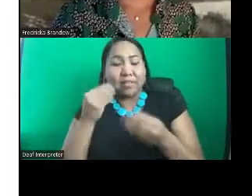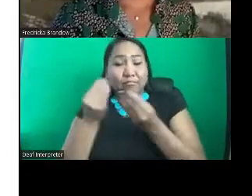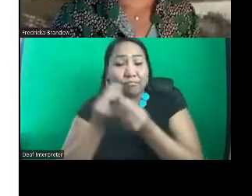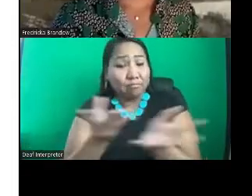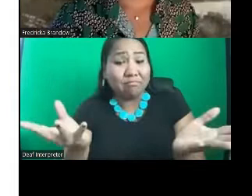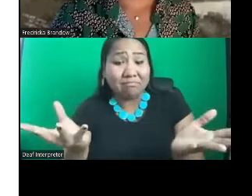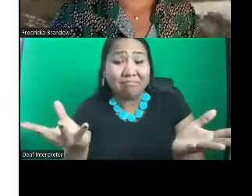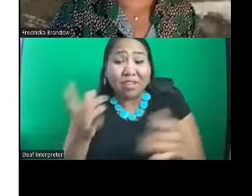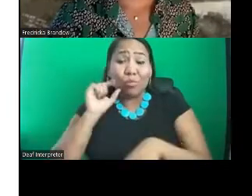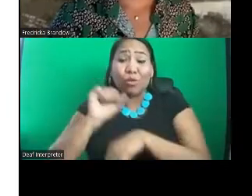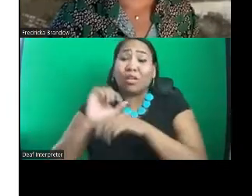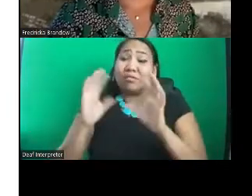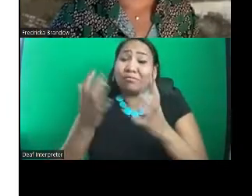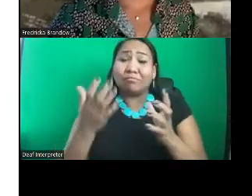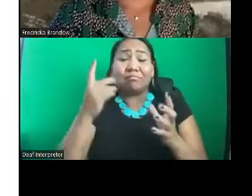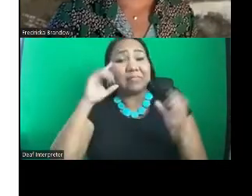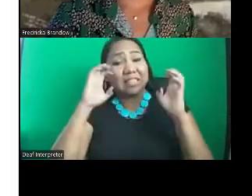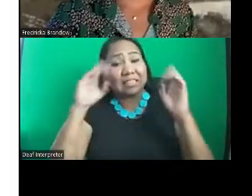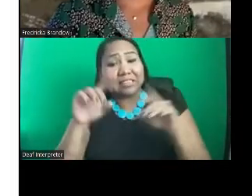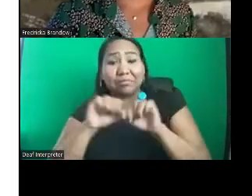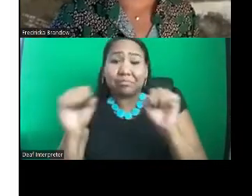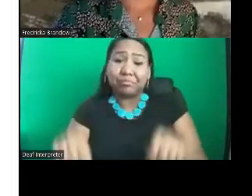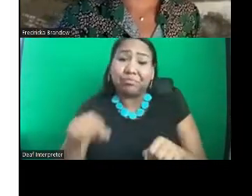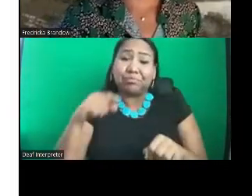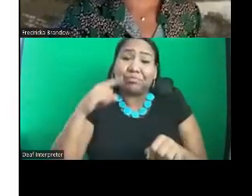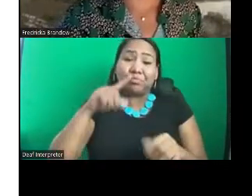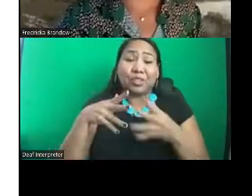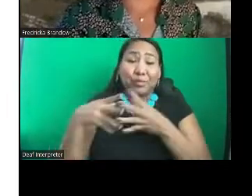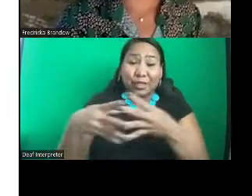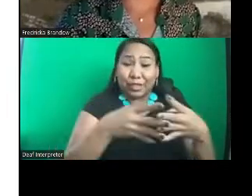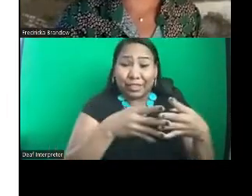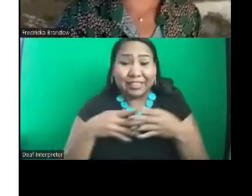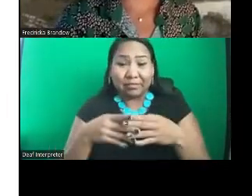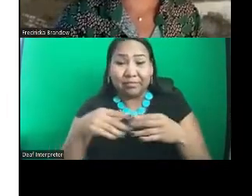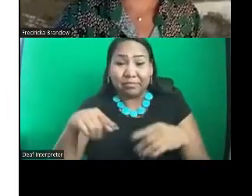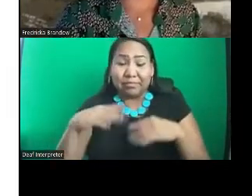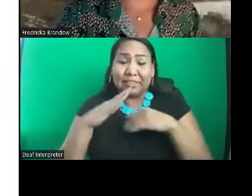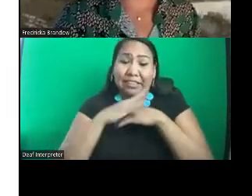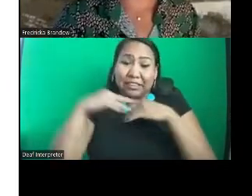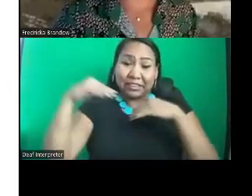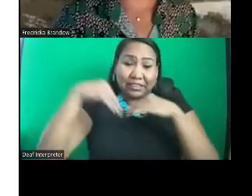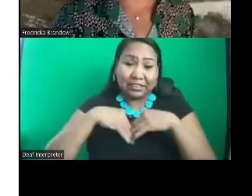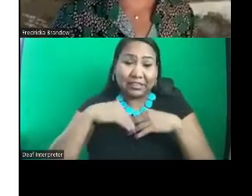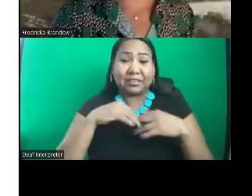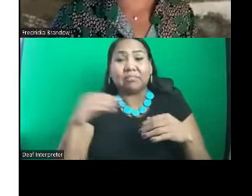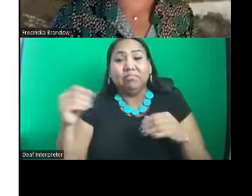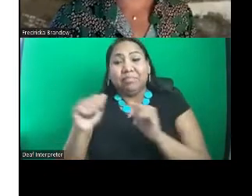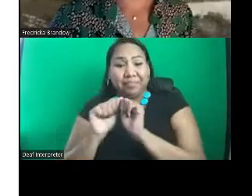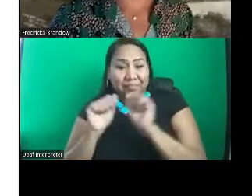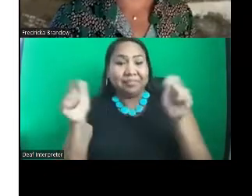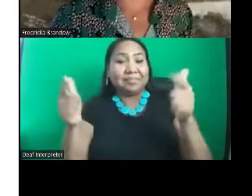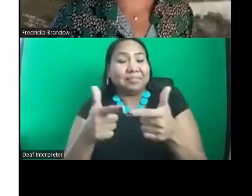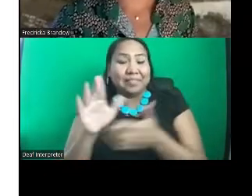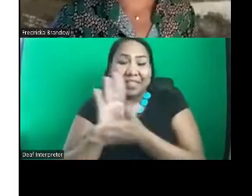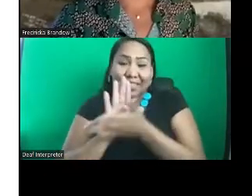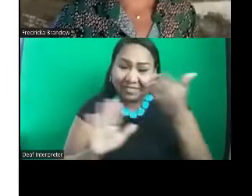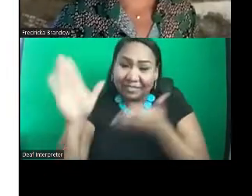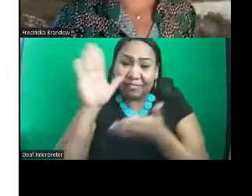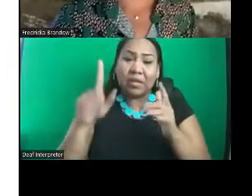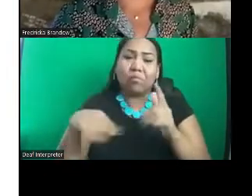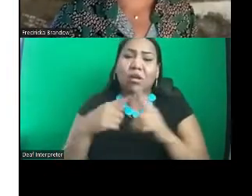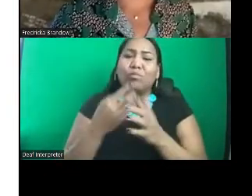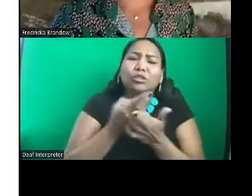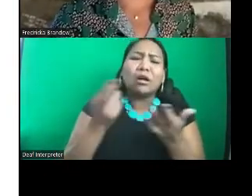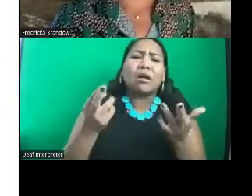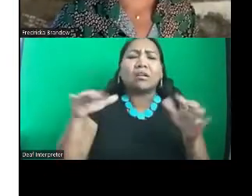including American Indian and Alaska Native communities, including tribal colleges, about resources and practices that support